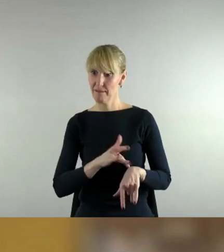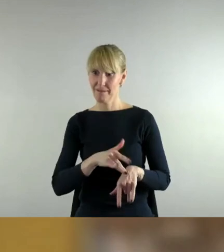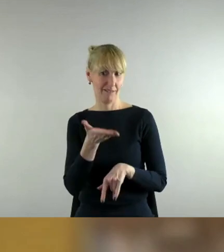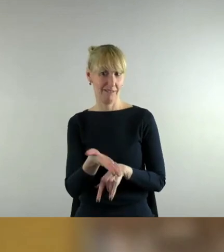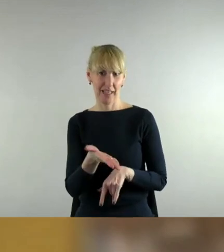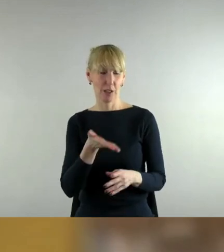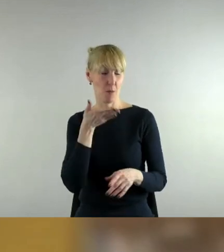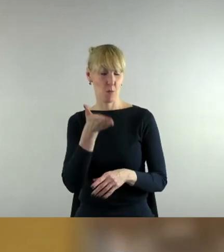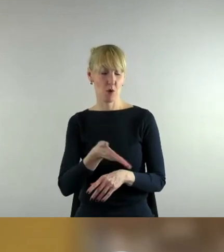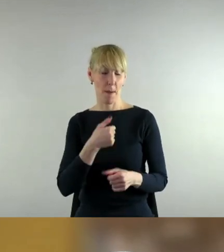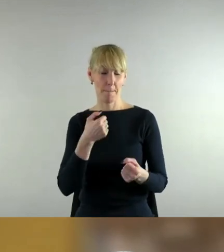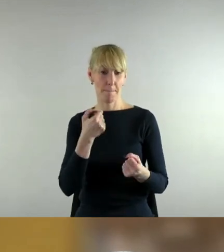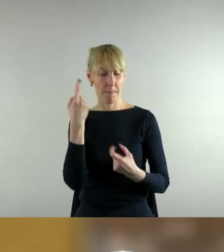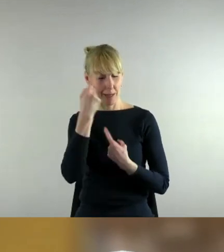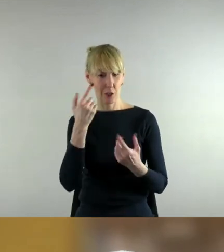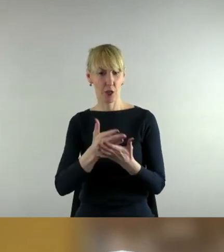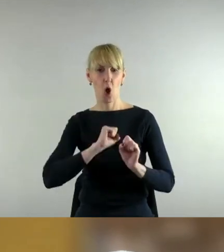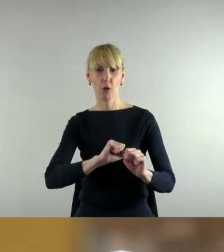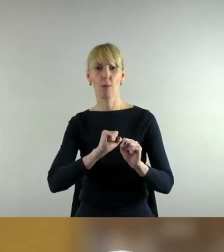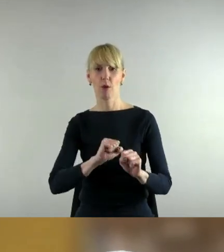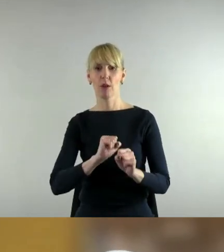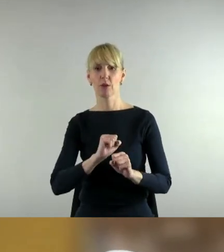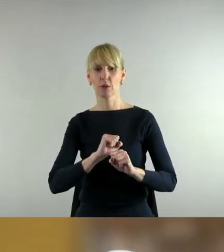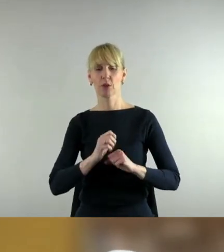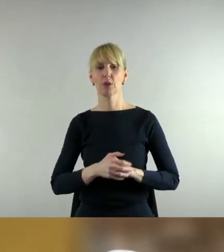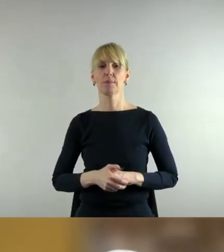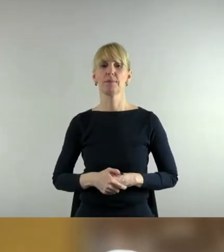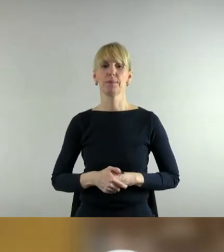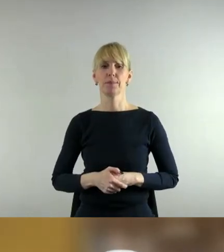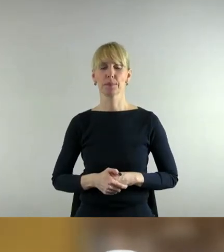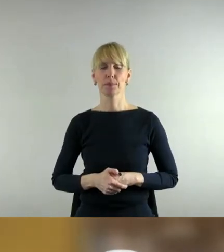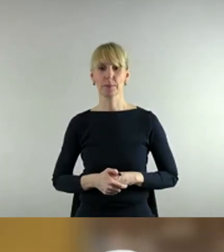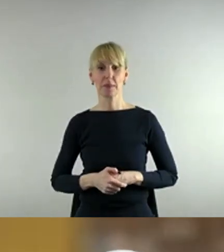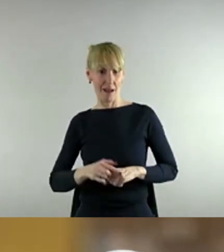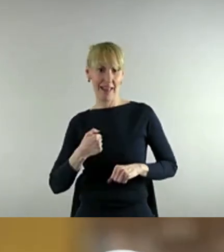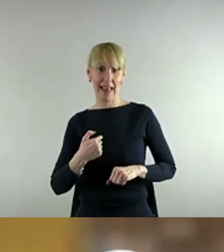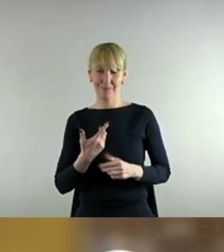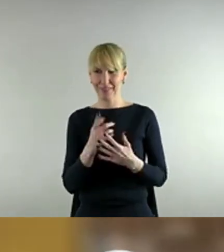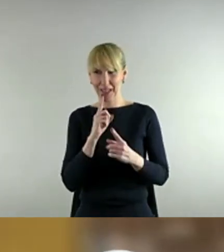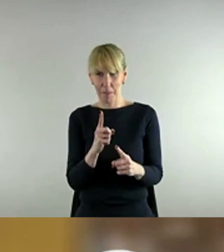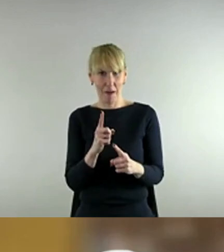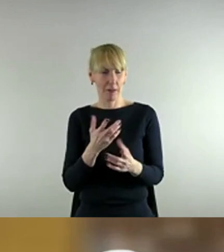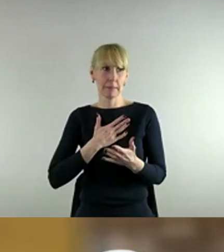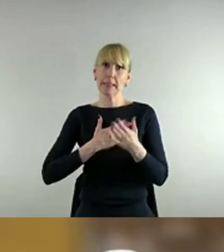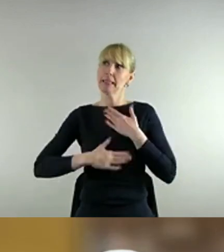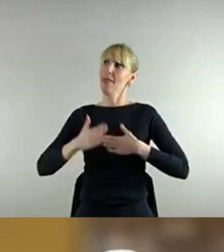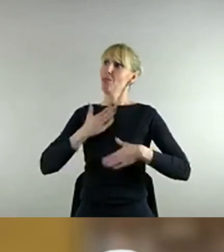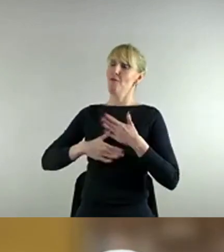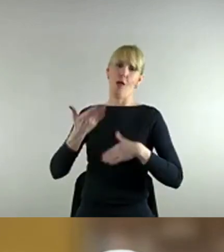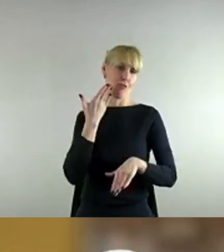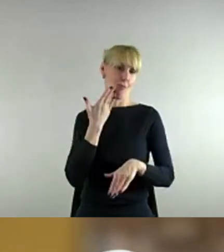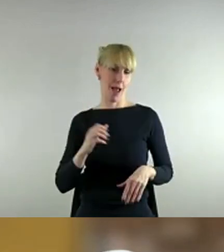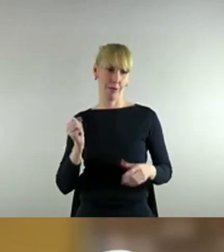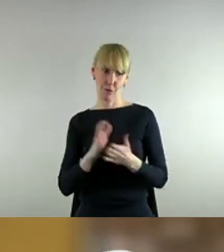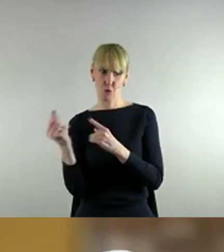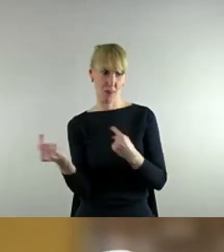to think about building this grassroots resilience. I'm very satisfied